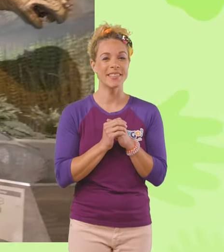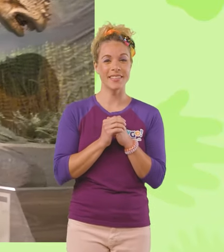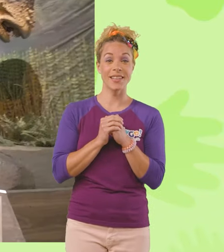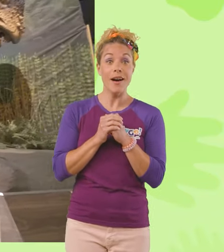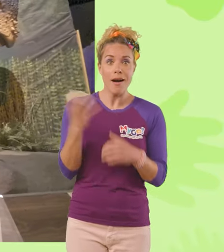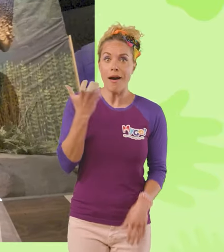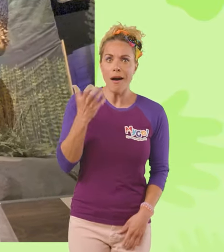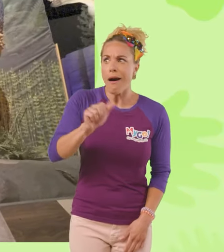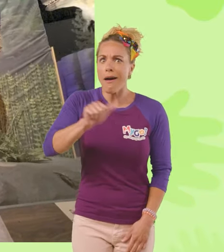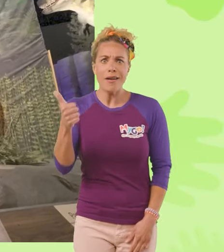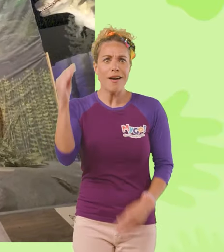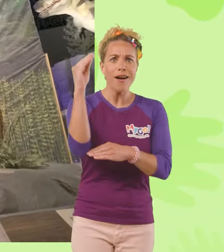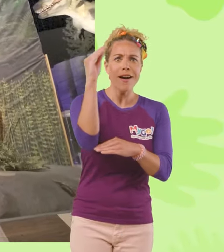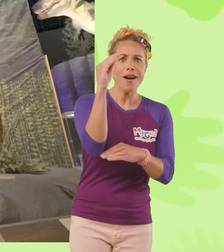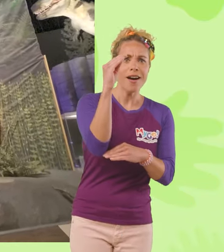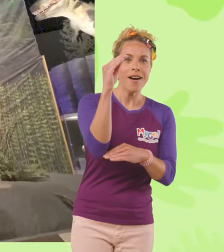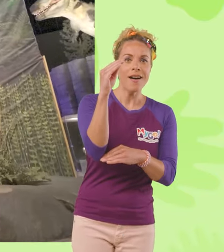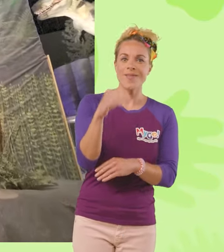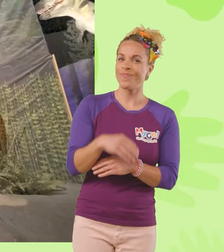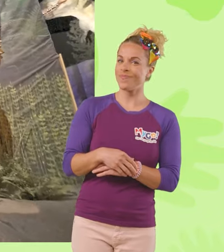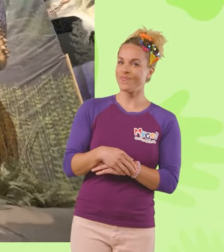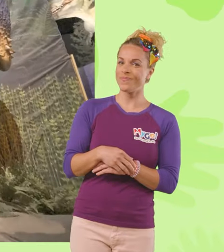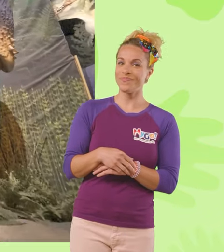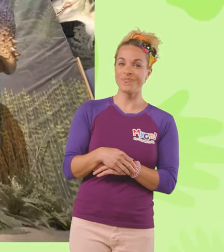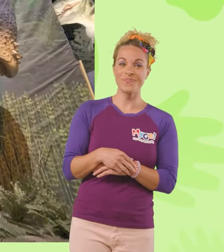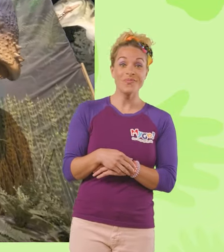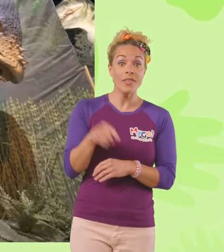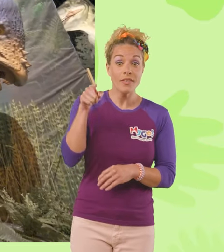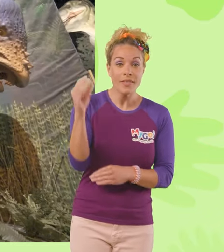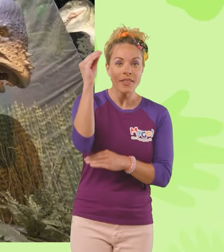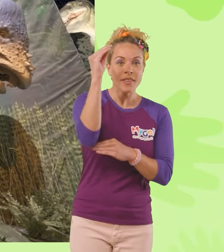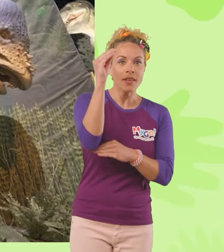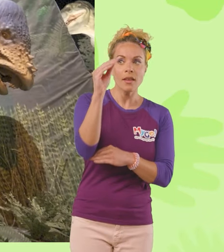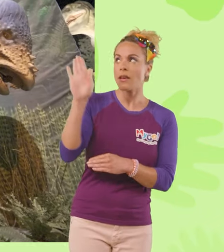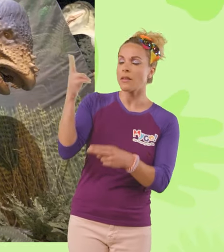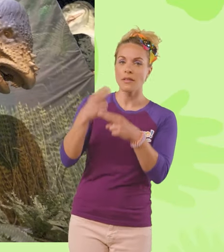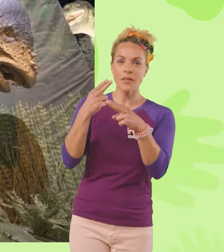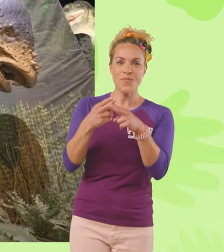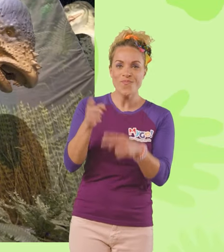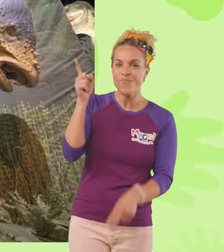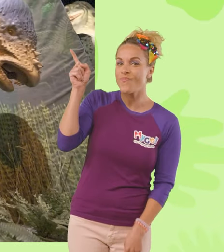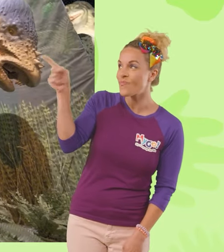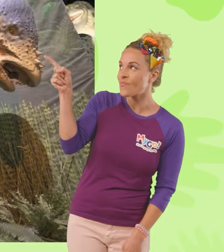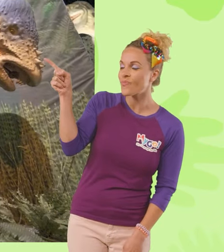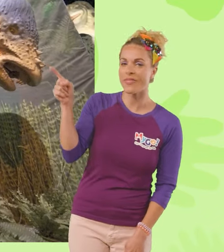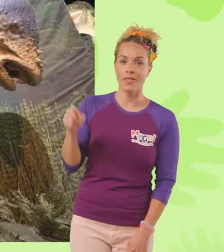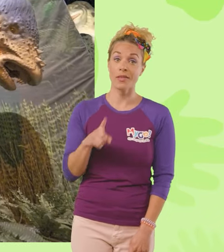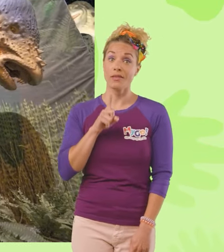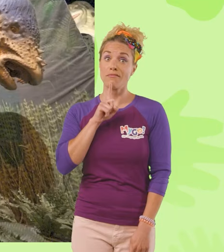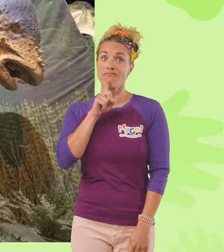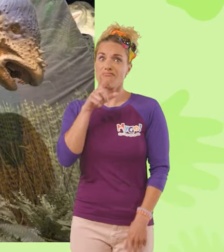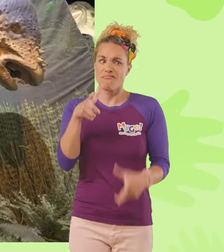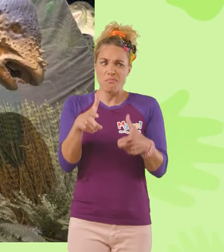Whoa. Another dinosaur. Whoa. This dinosaur. That's its name right there. It's really